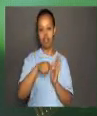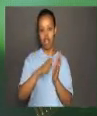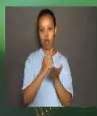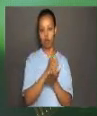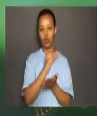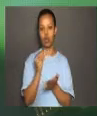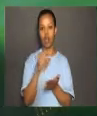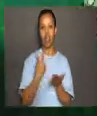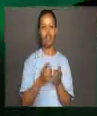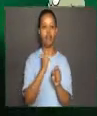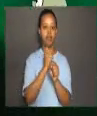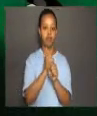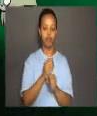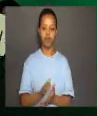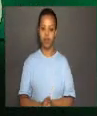this problem.